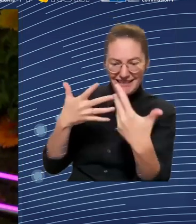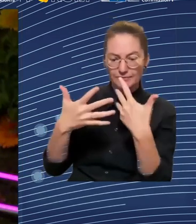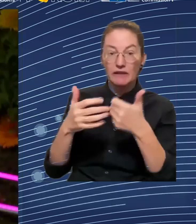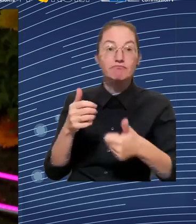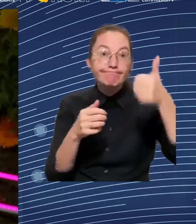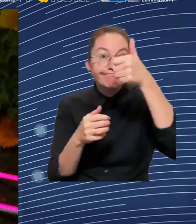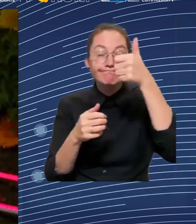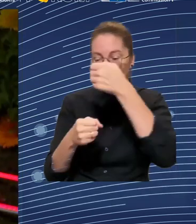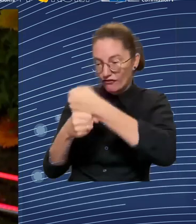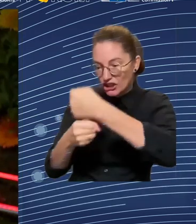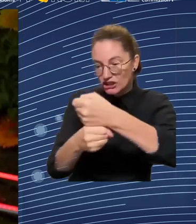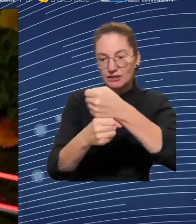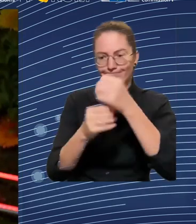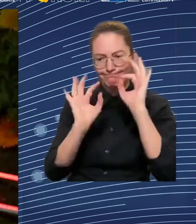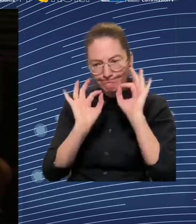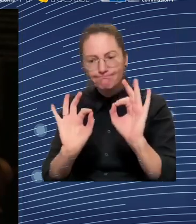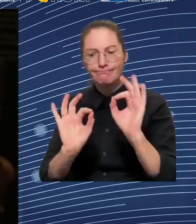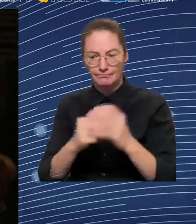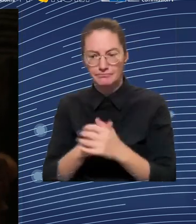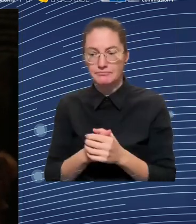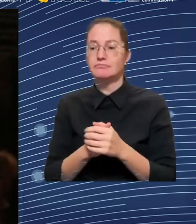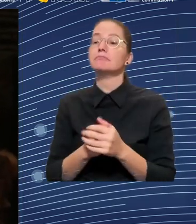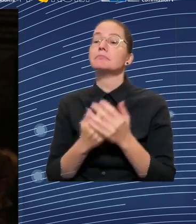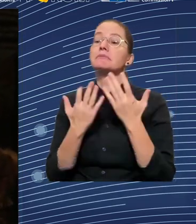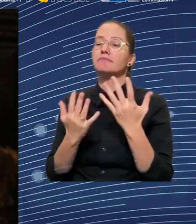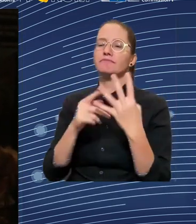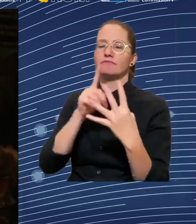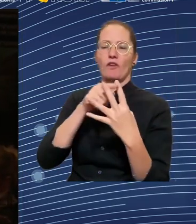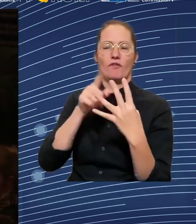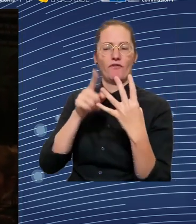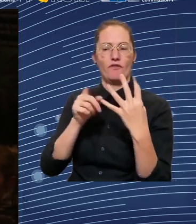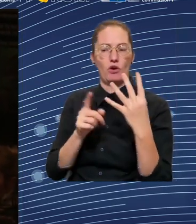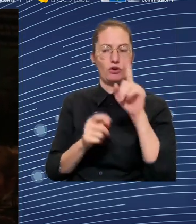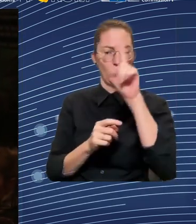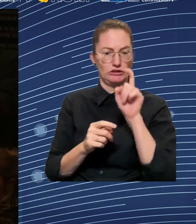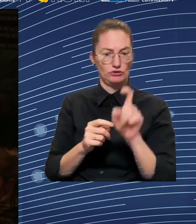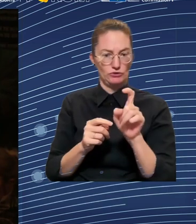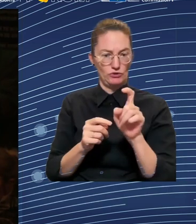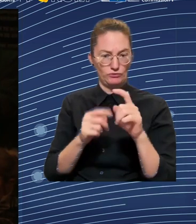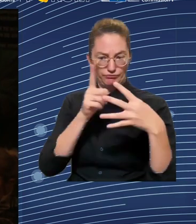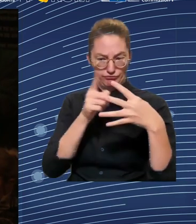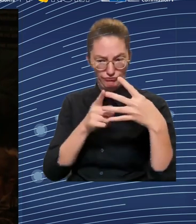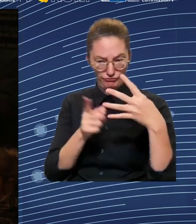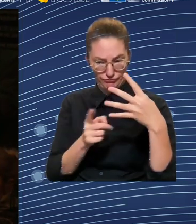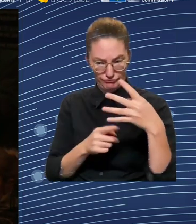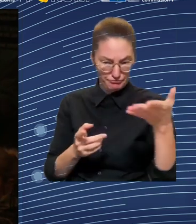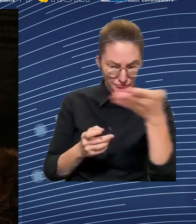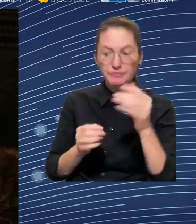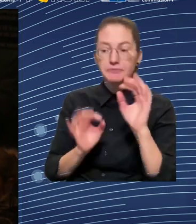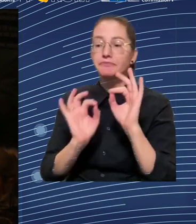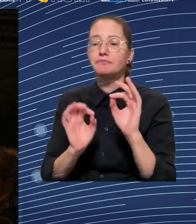Thank you so much. Sara Secchi from Don Bosco International. That worldwide benefits